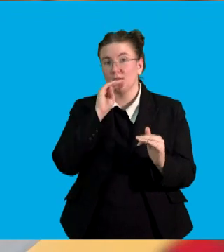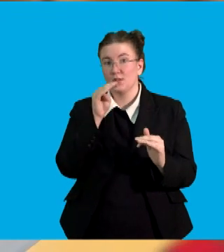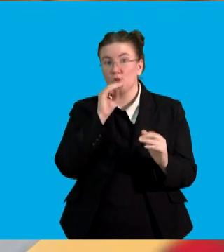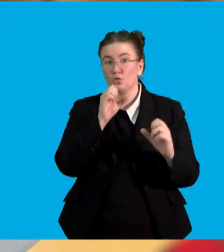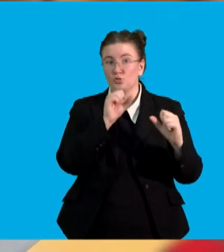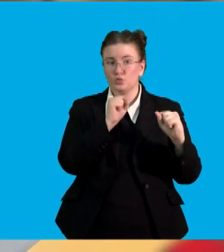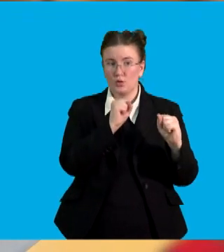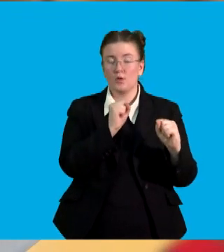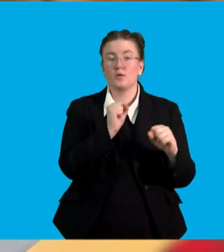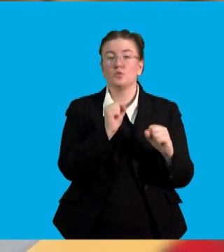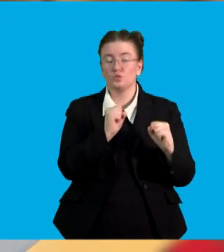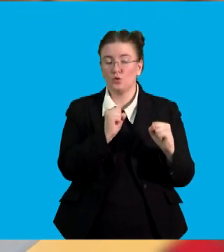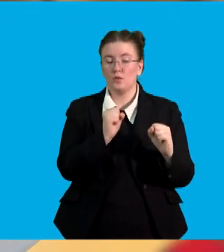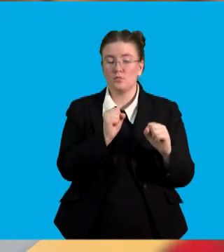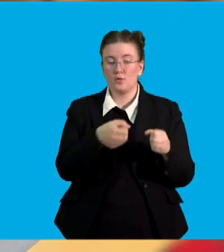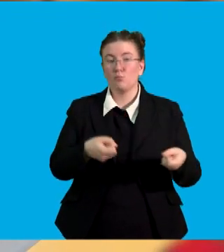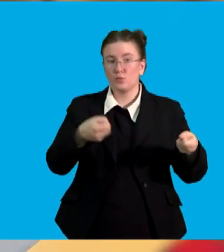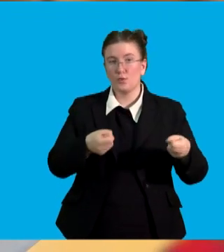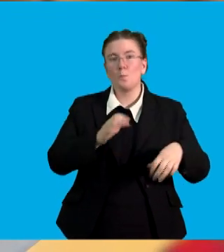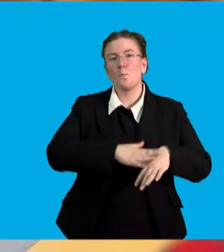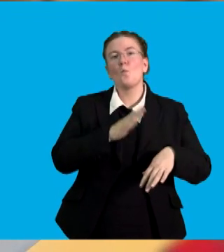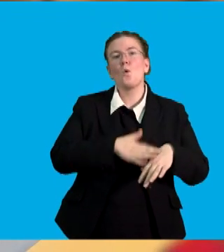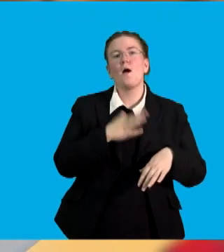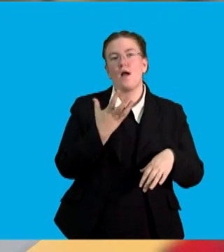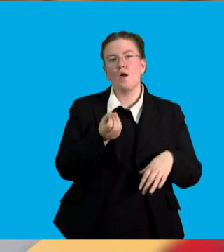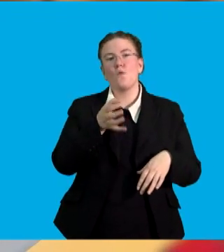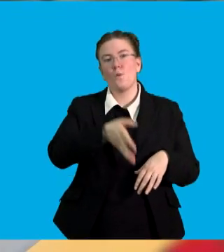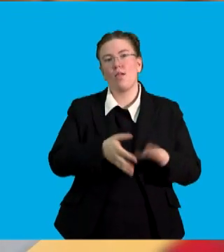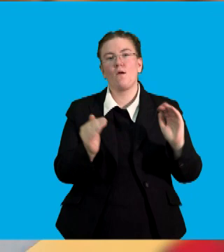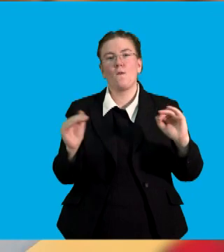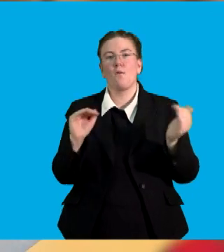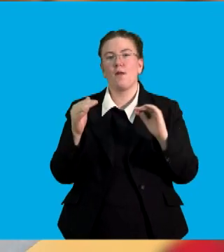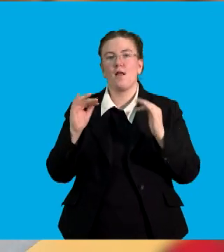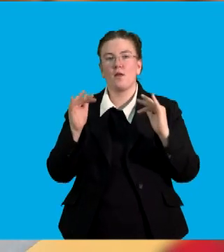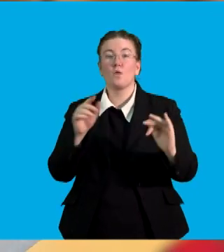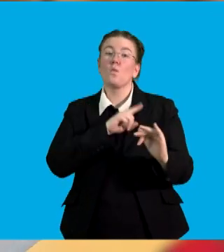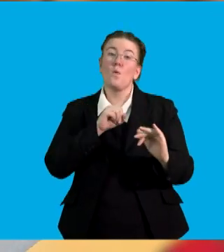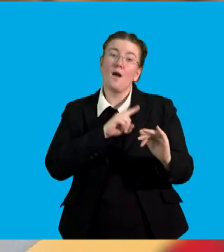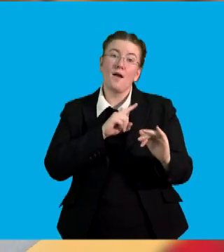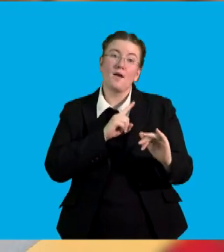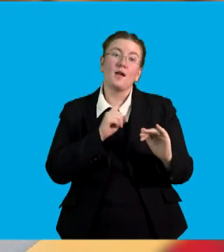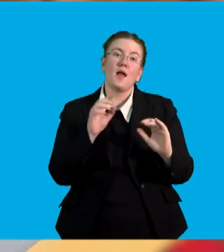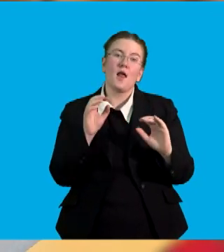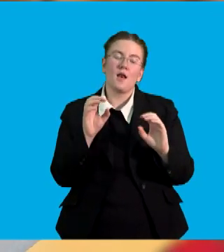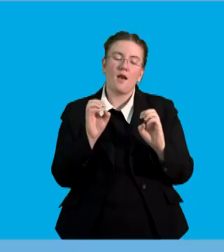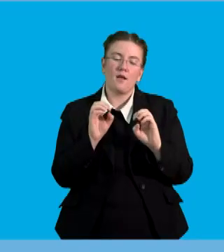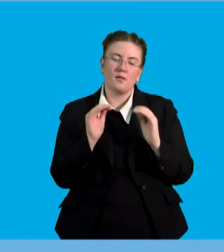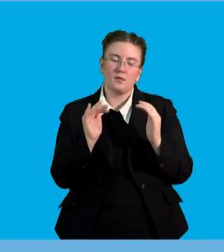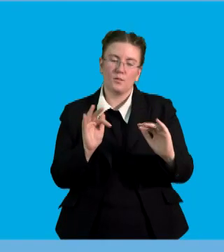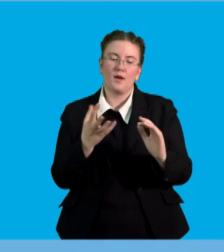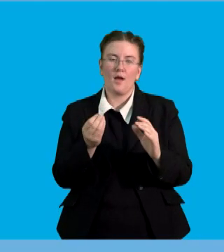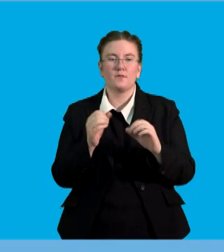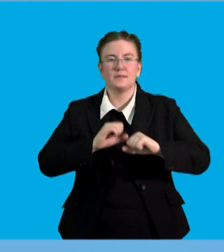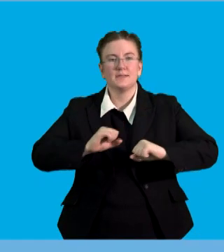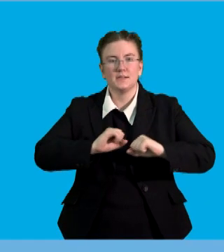the solid container would contain more number of particles as compared to the liquid, because there